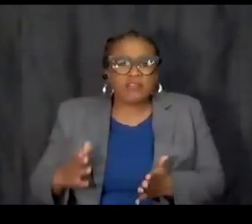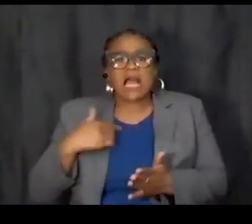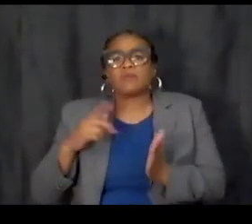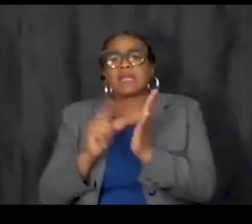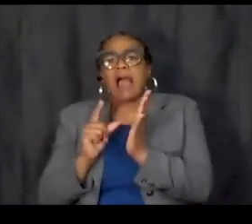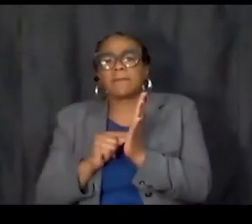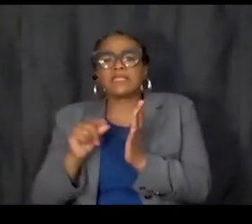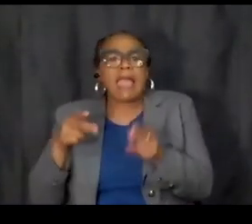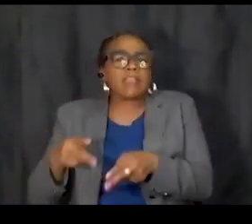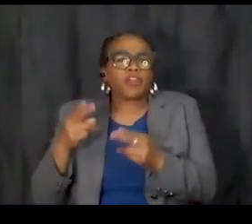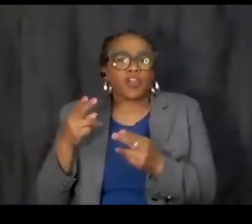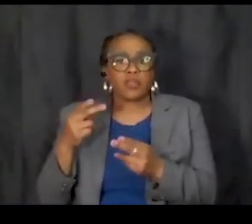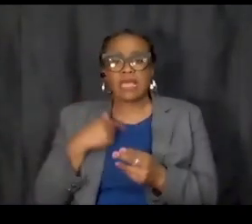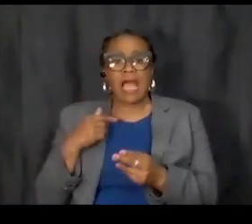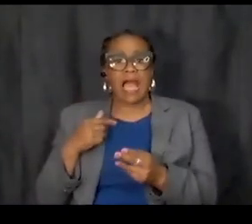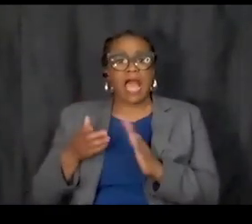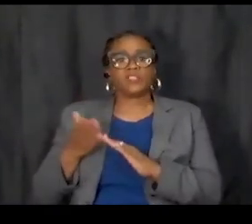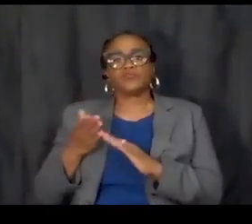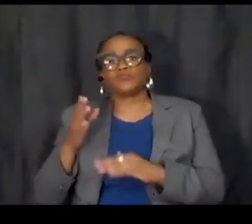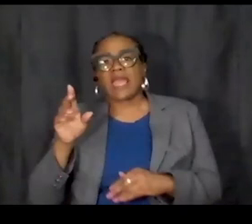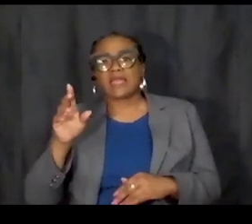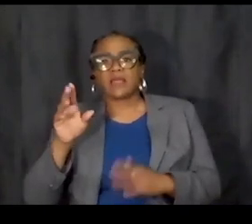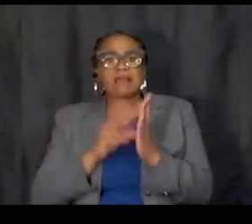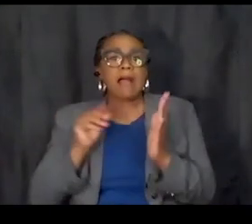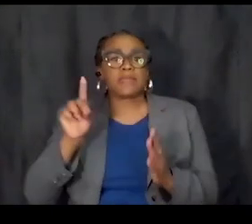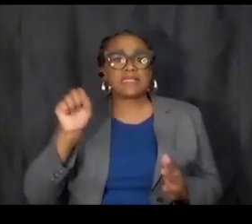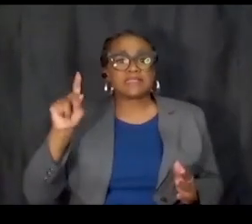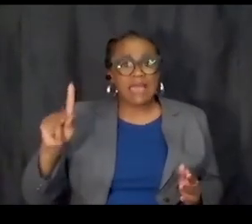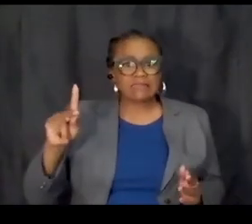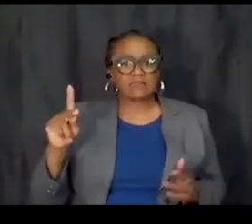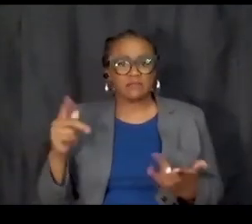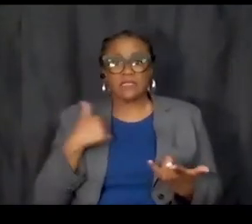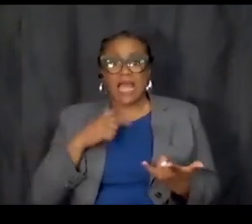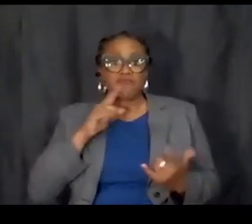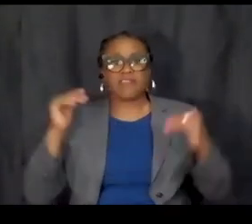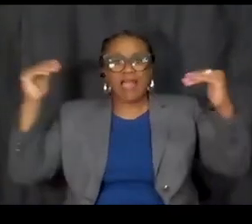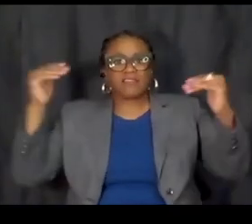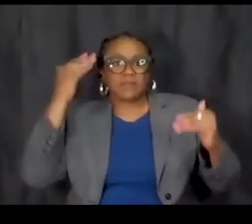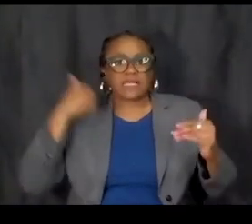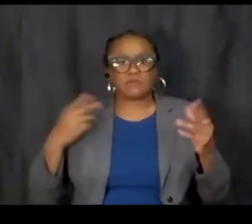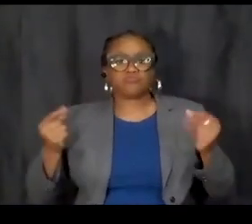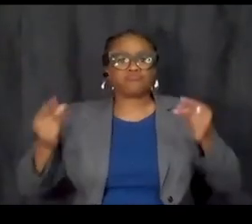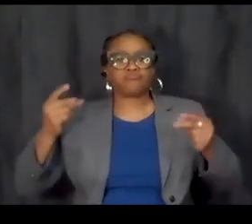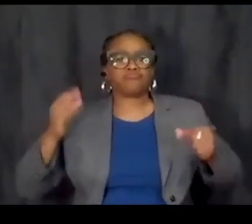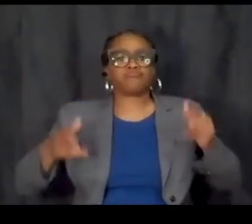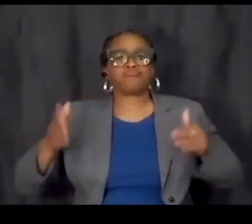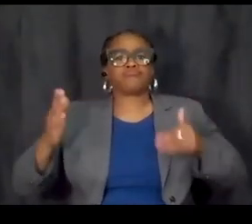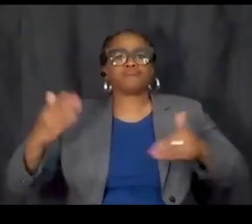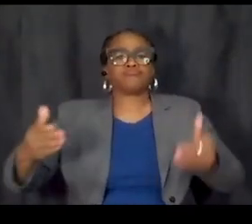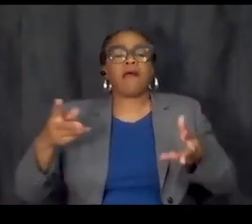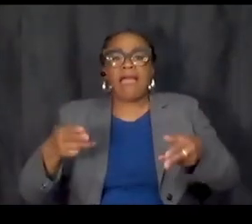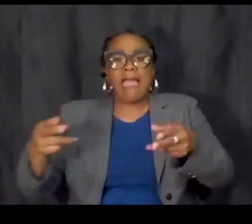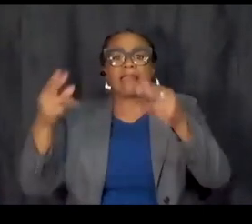desks, copy desks. And so like I got elevated because of how fast I could edit copy and how I could manage people and how I